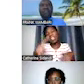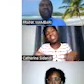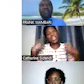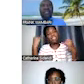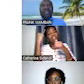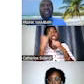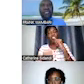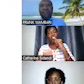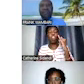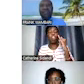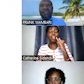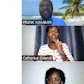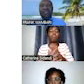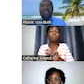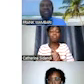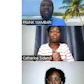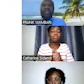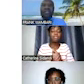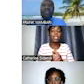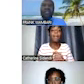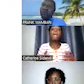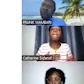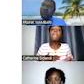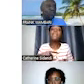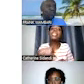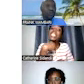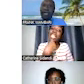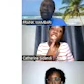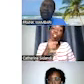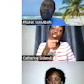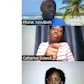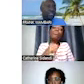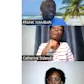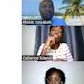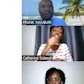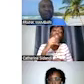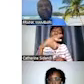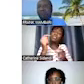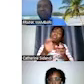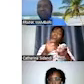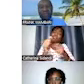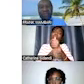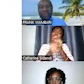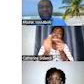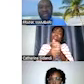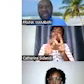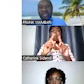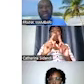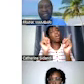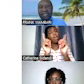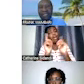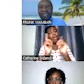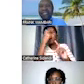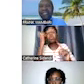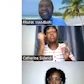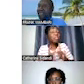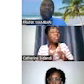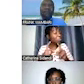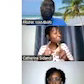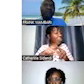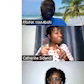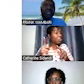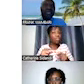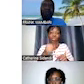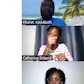rope. Nakwambia usichukue kamba ati kwa sababu mtu ameondoka. It doesn't